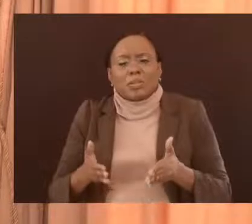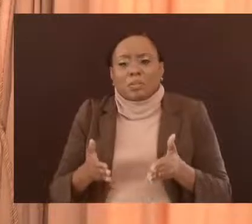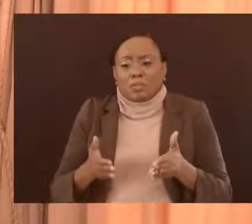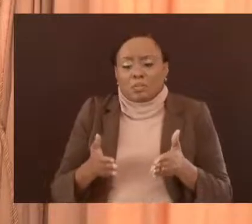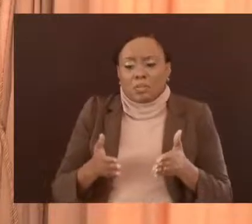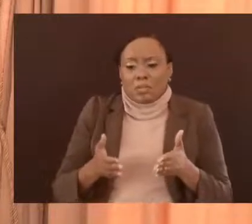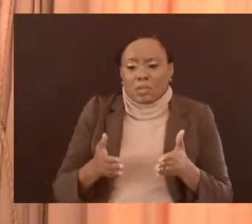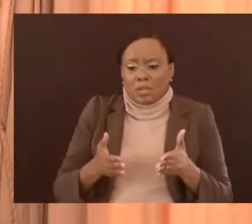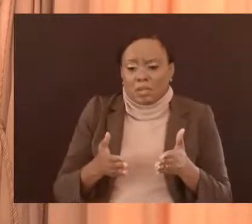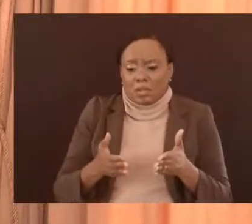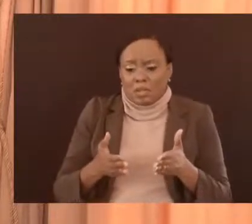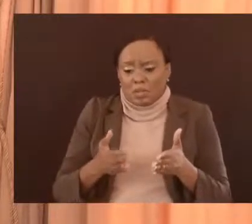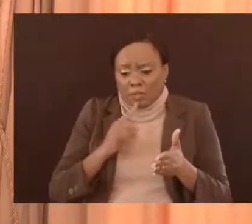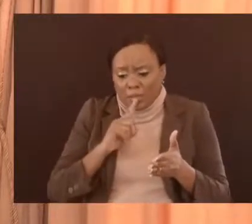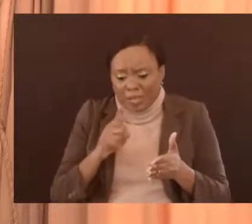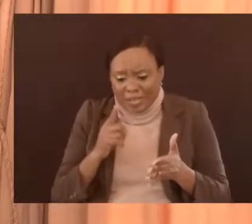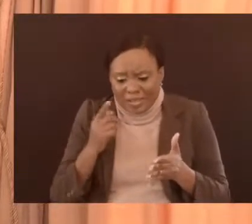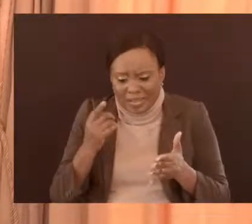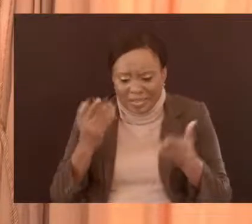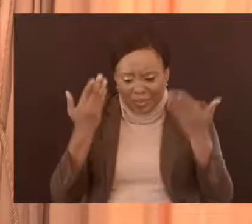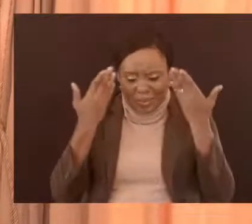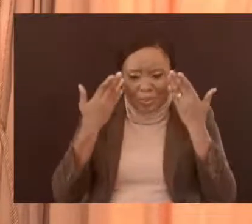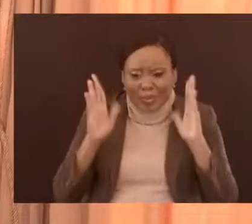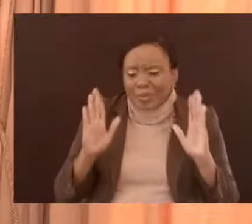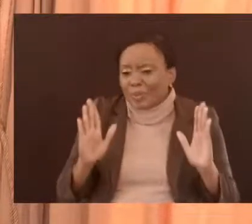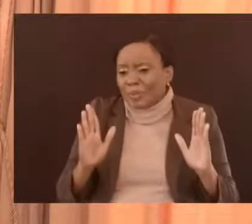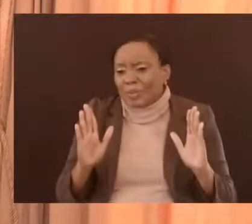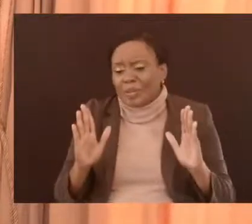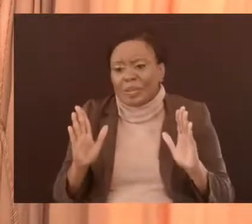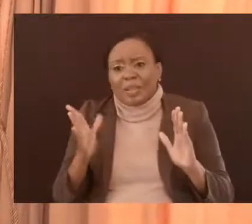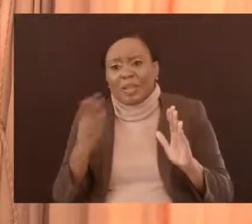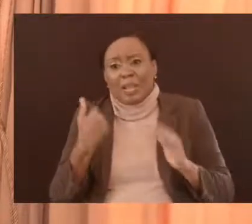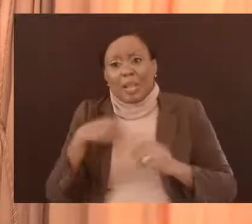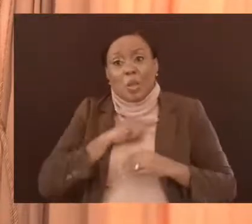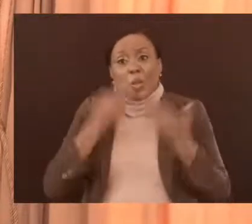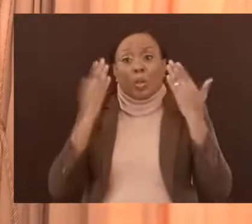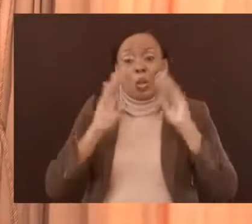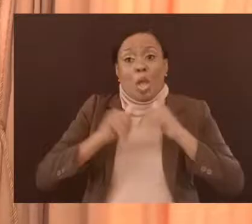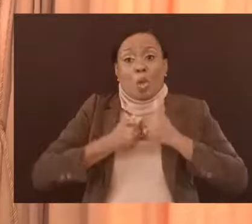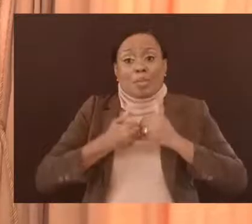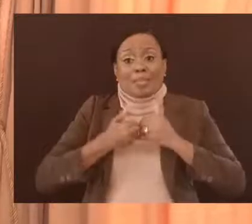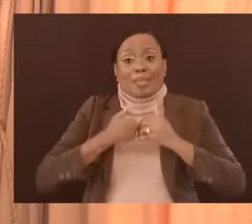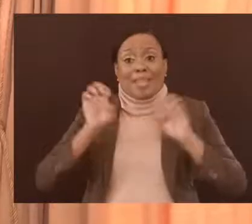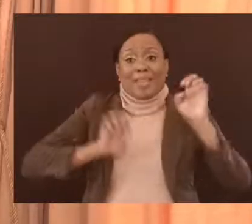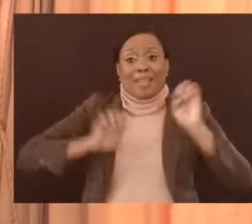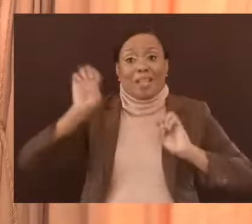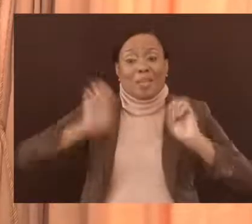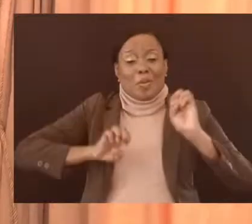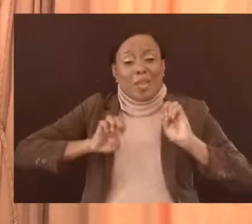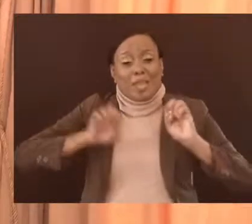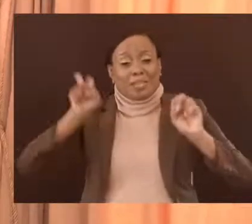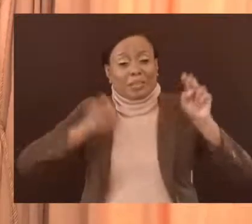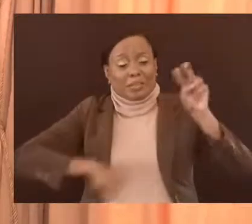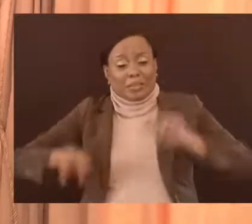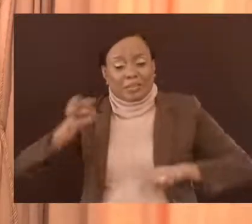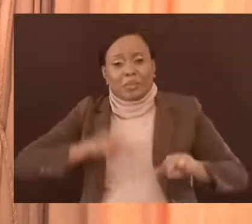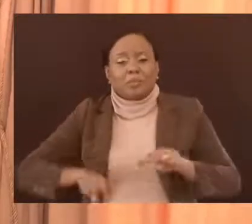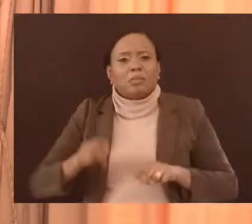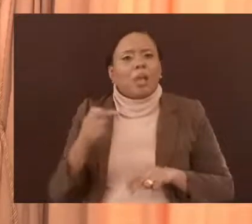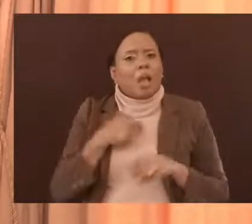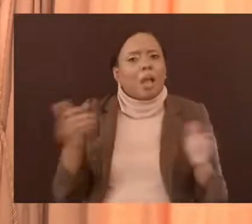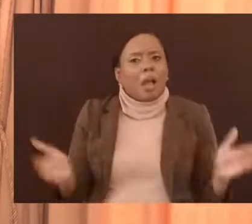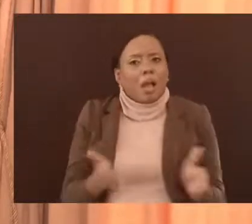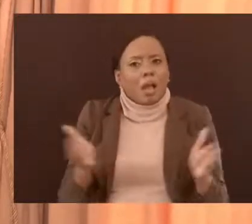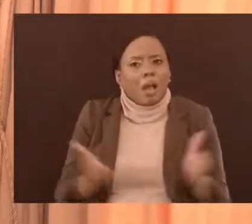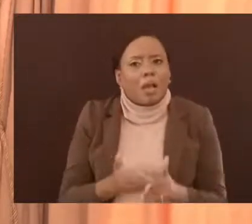evaluation and creation, are struggling in that area as well. I encourage teachers and